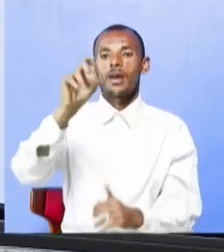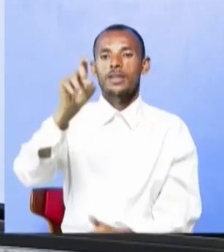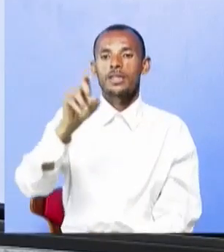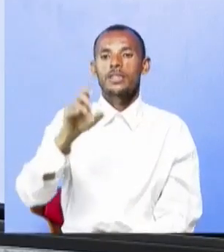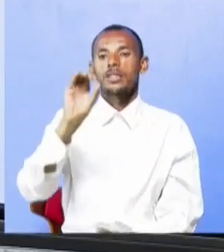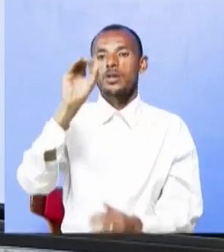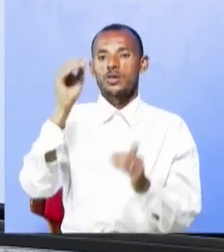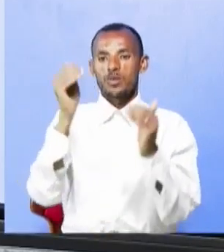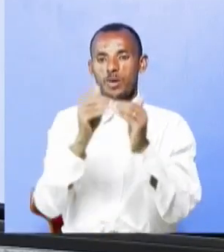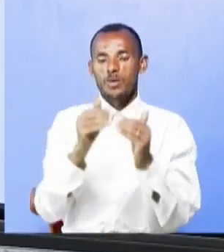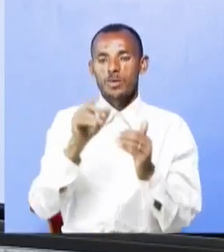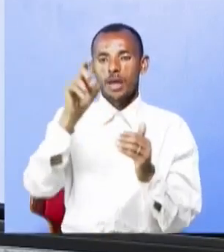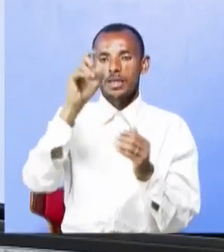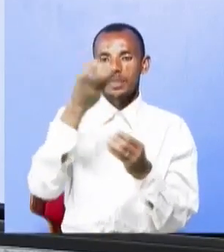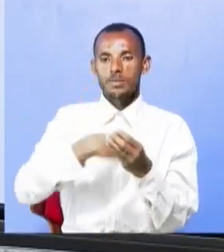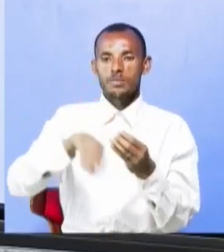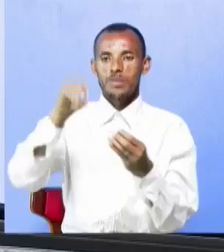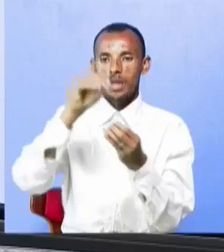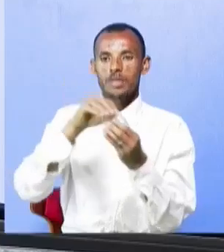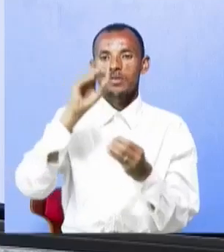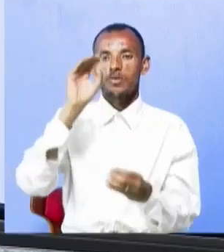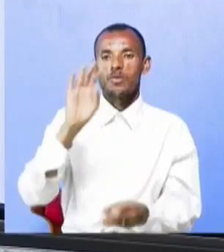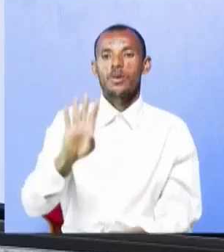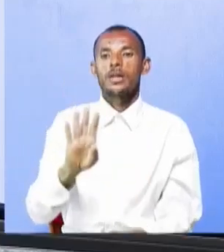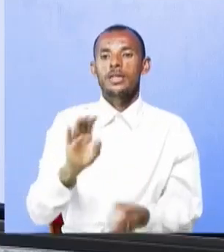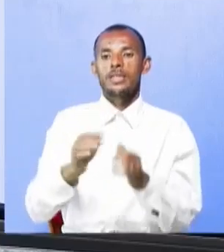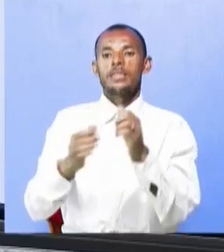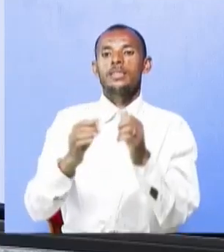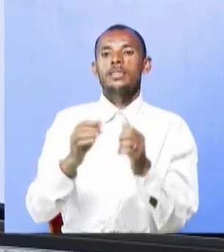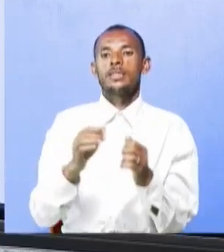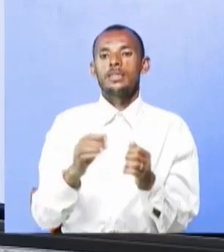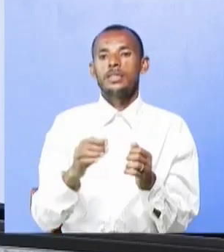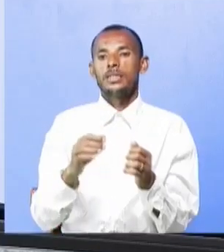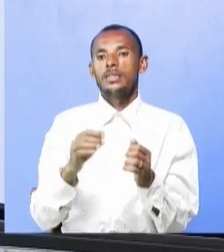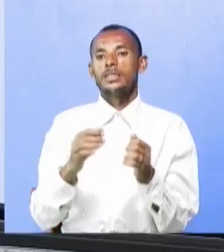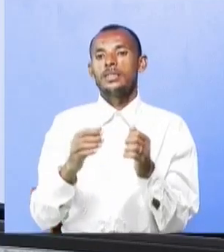0 is equals to x plus 4, and subtract